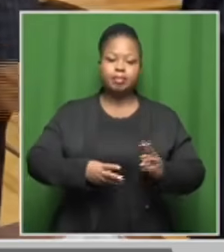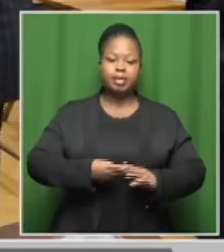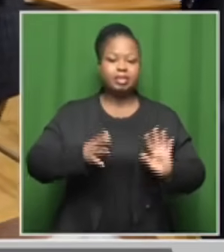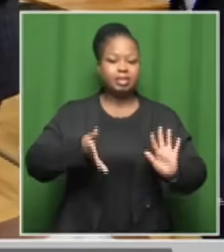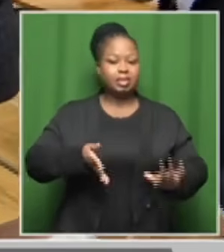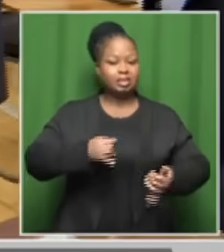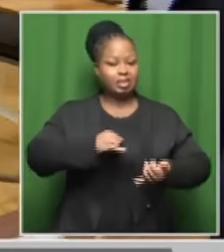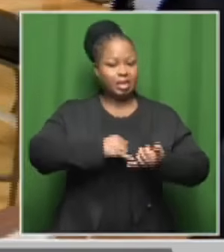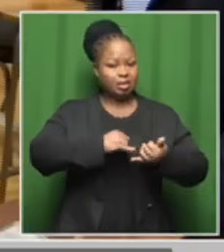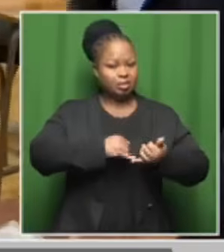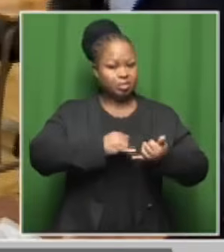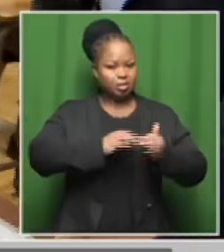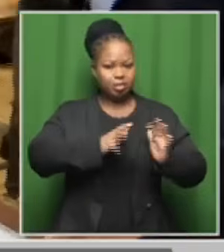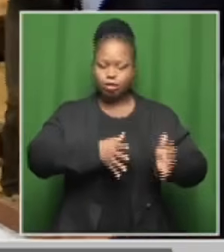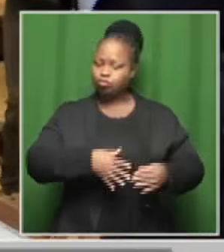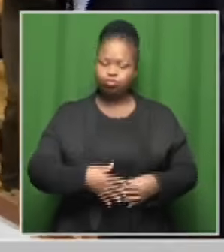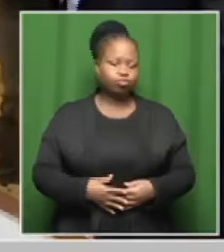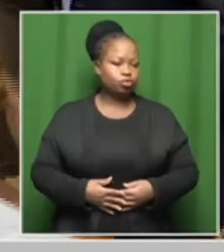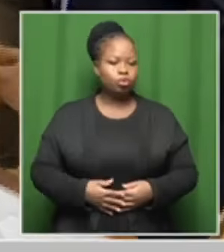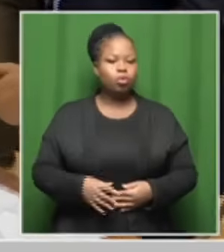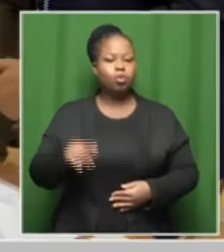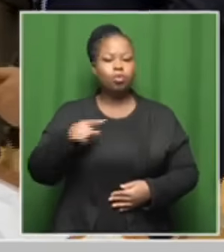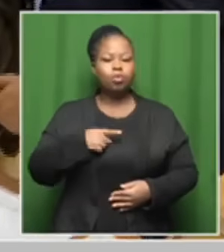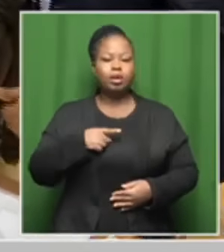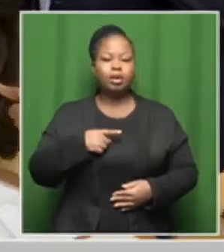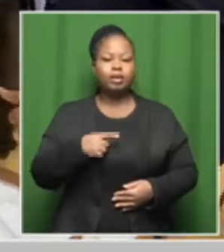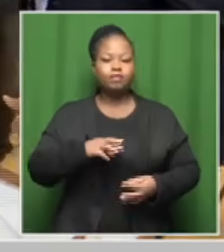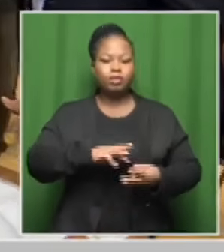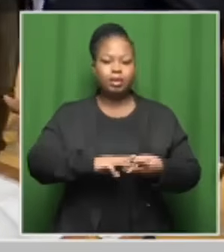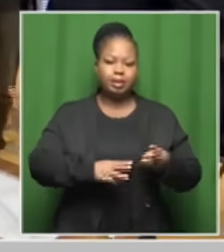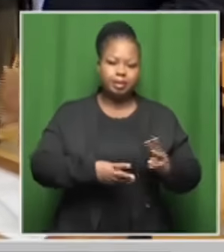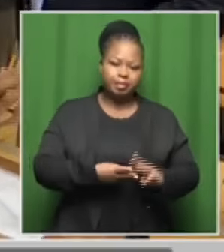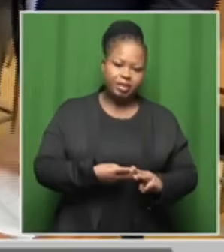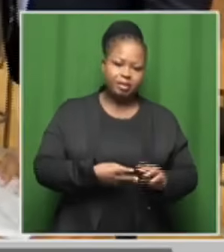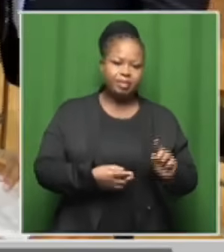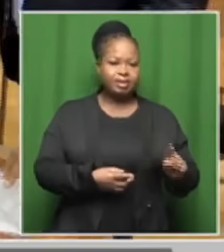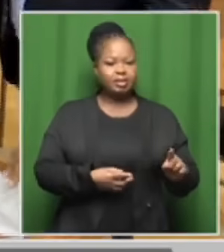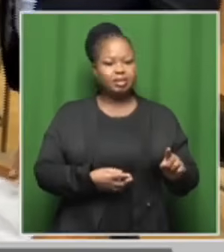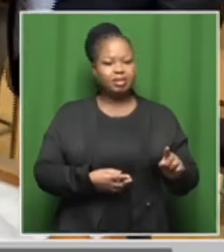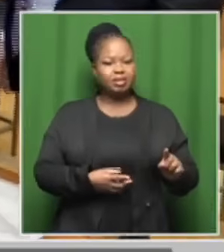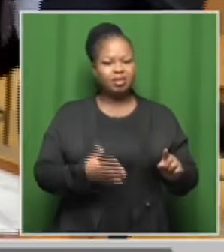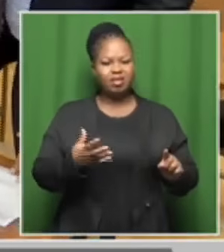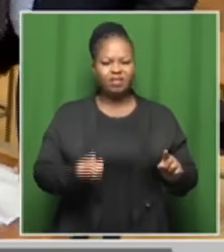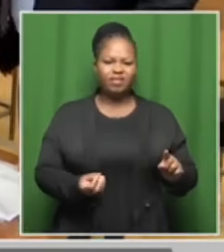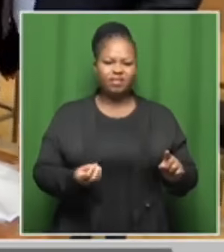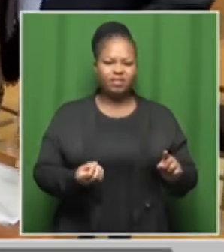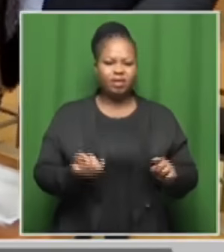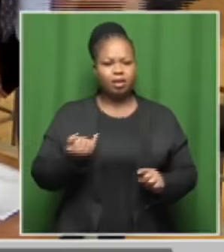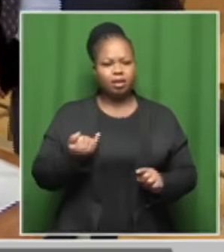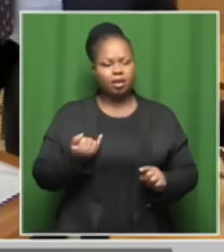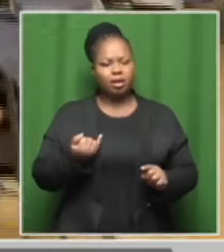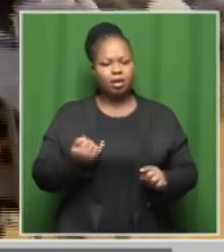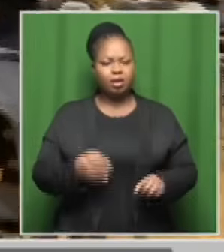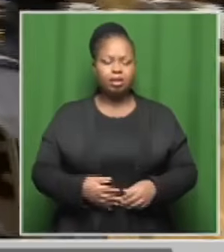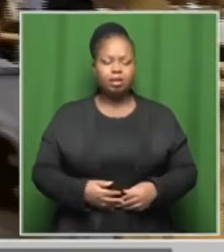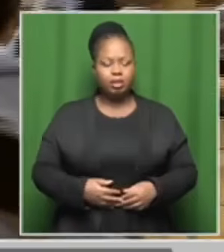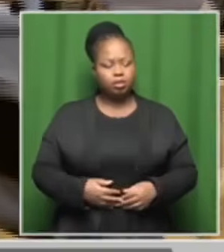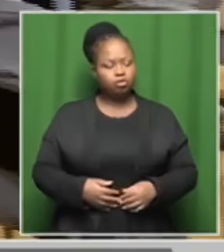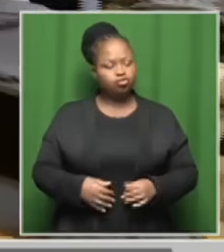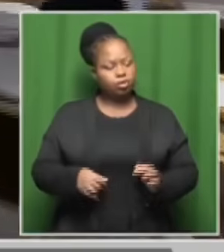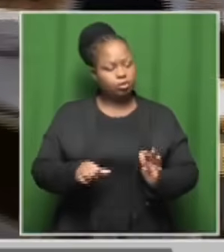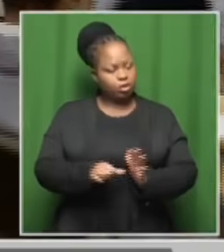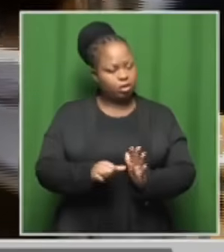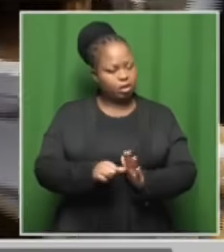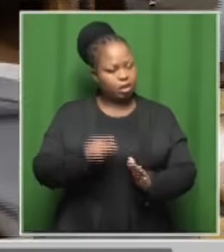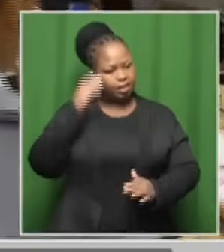subject, because mathematics is carrying ideas like critical thinking,